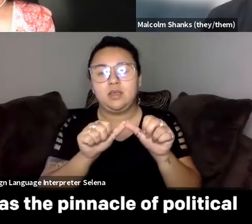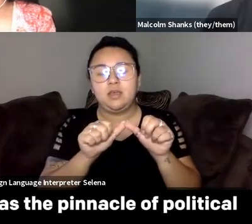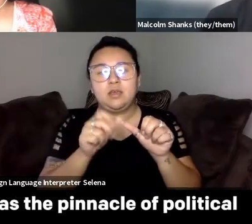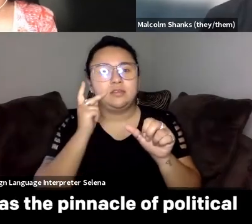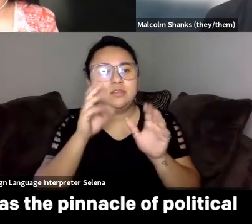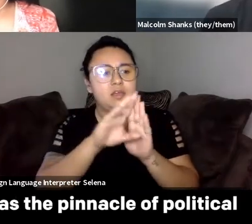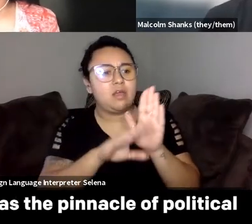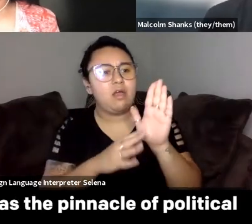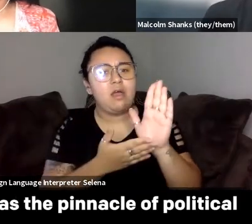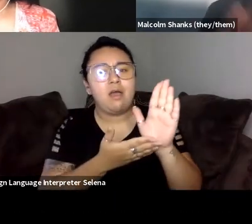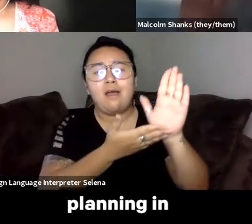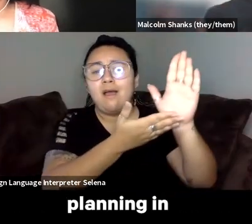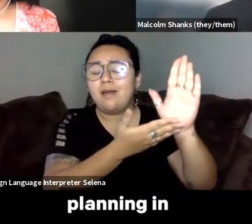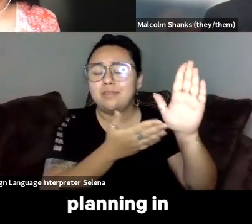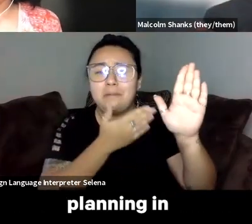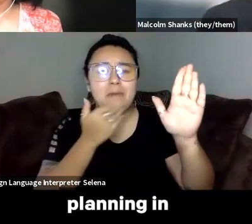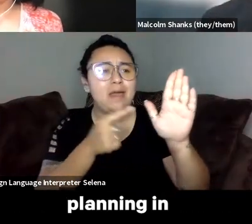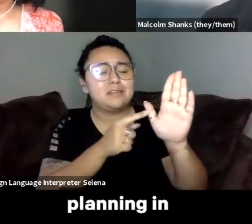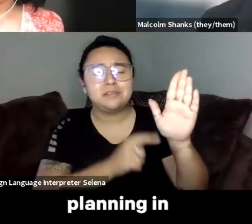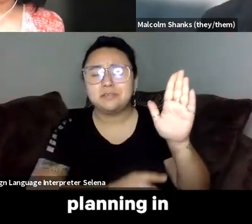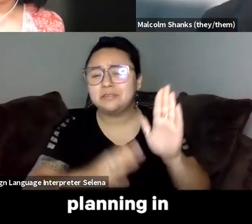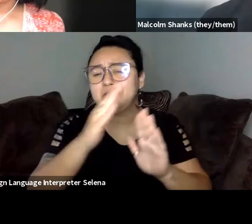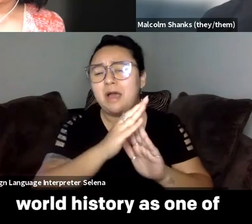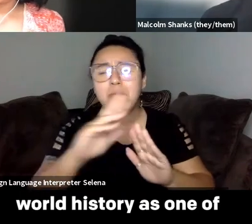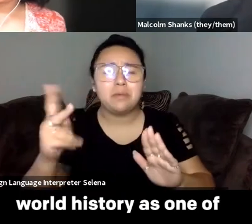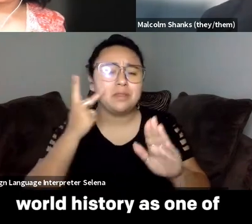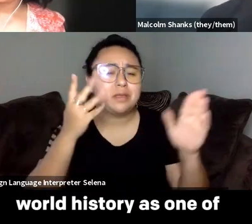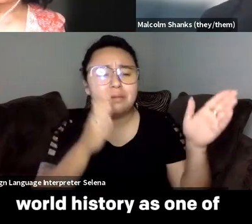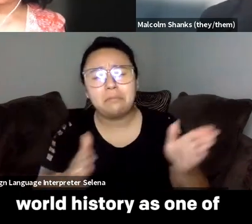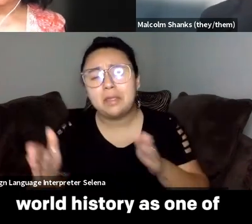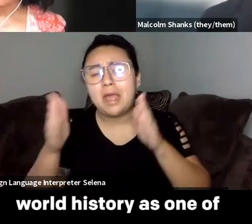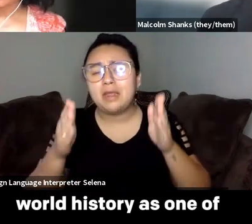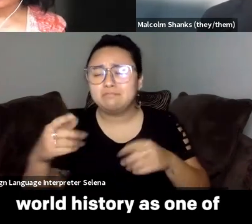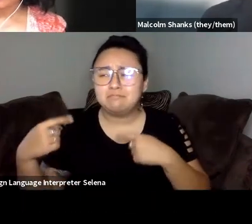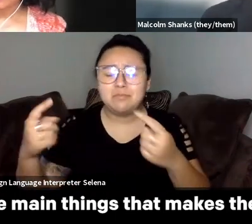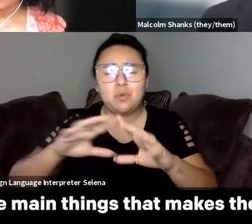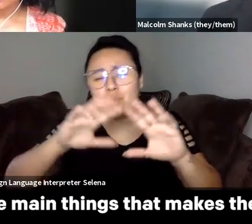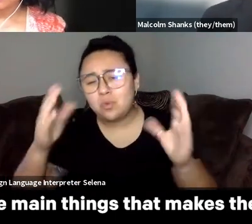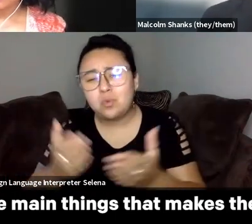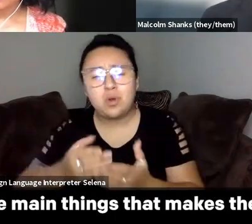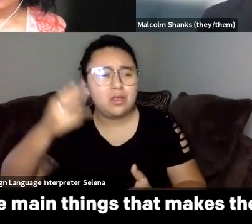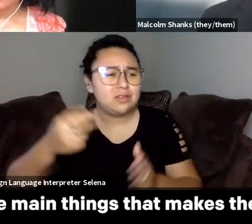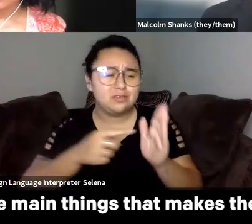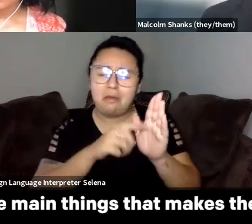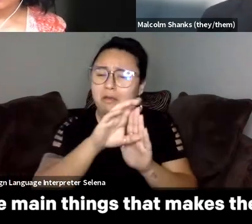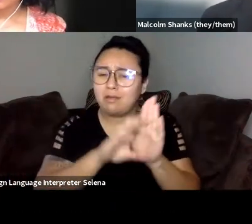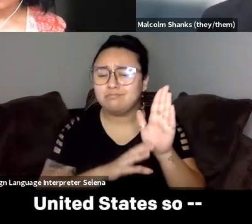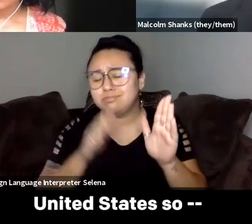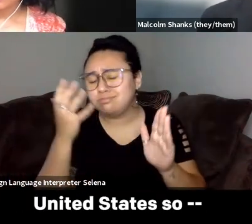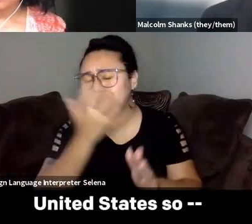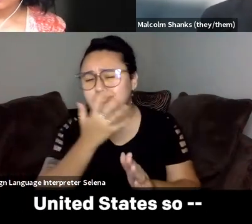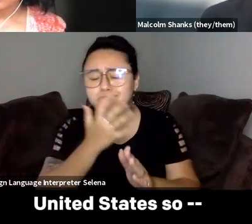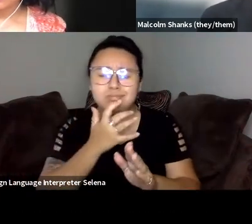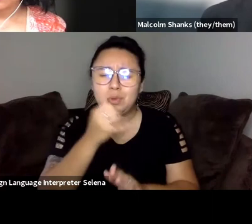the pinnacle of political planning in world history, as one of the main things that makes the